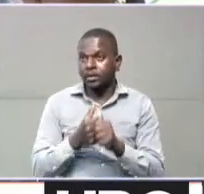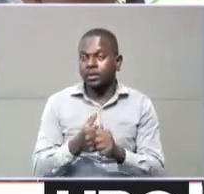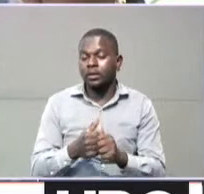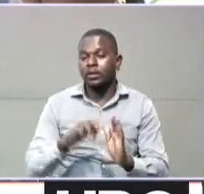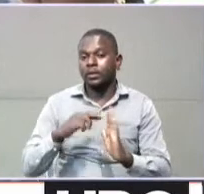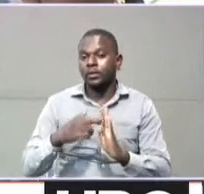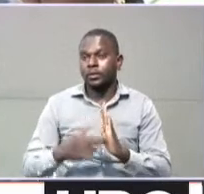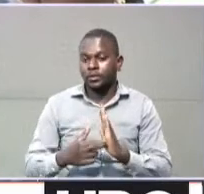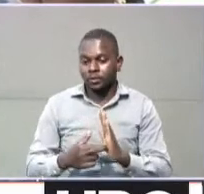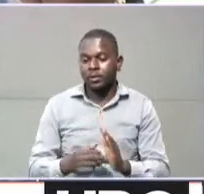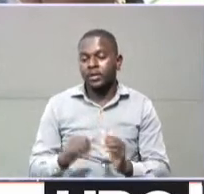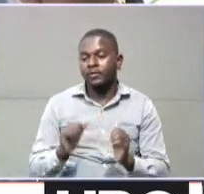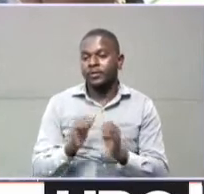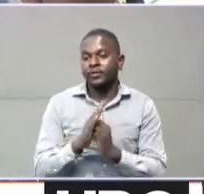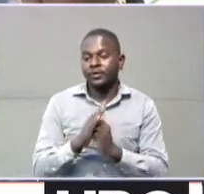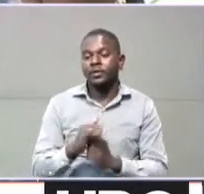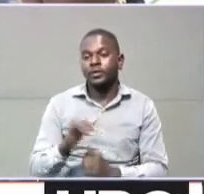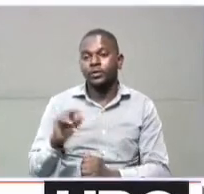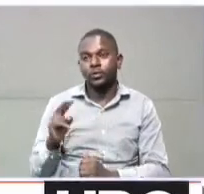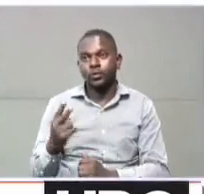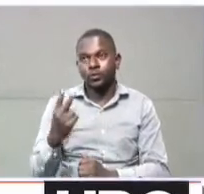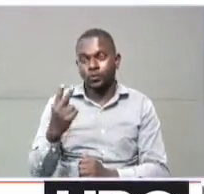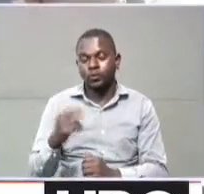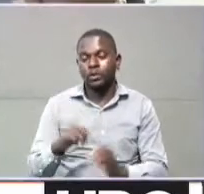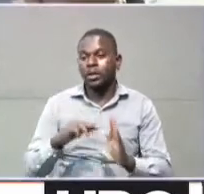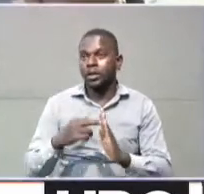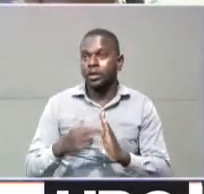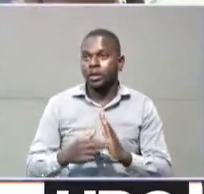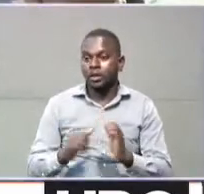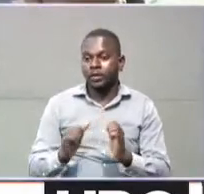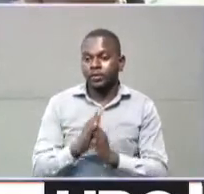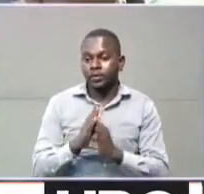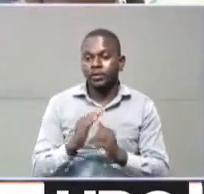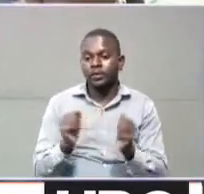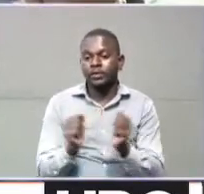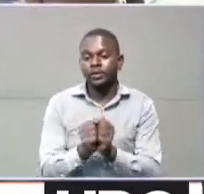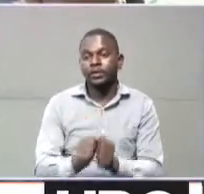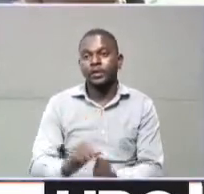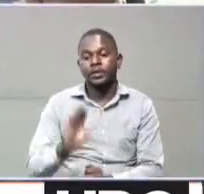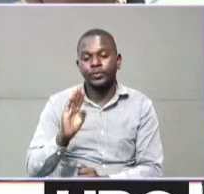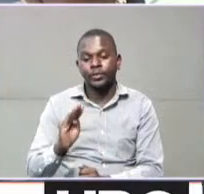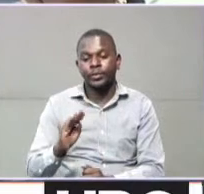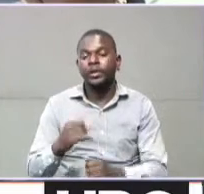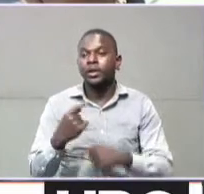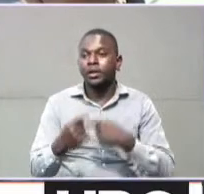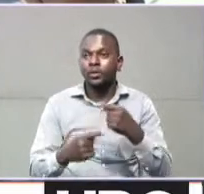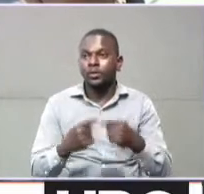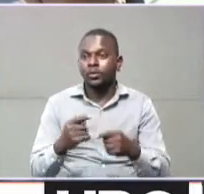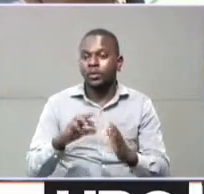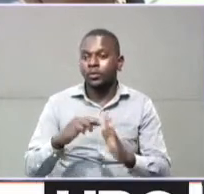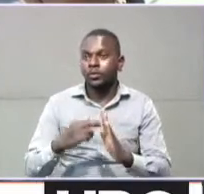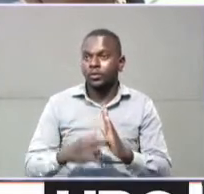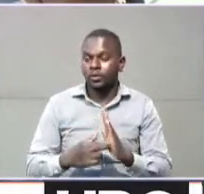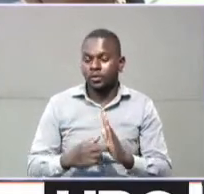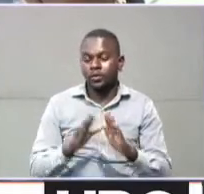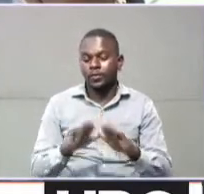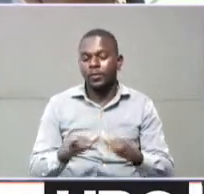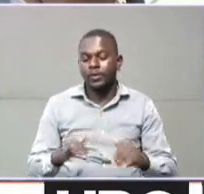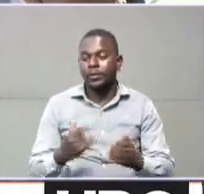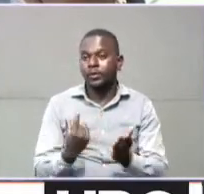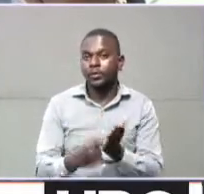rule 15 2 and rule 1510 b of the rules of procedural parliament of uganda